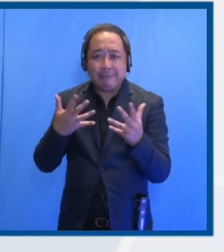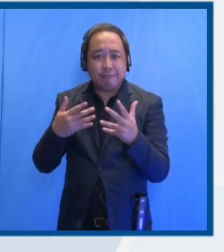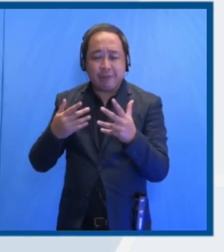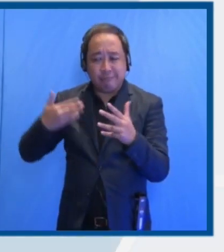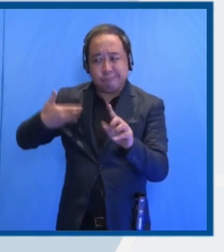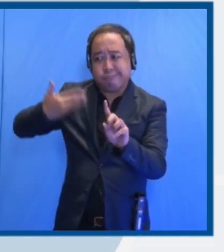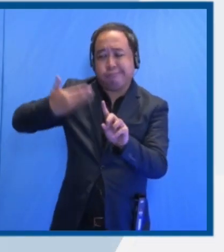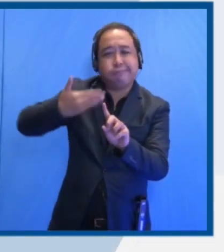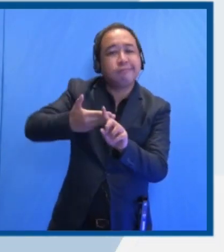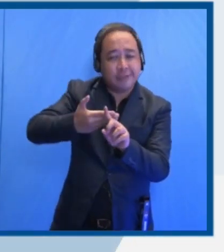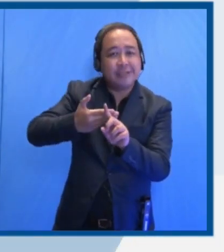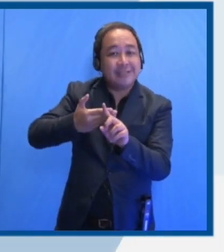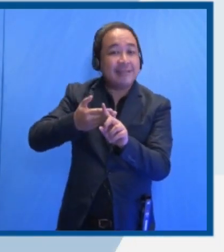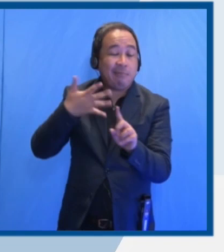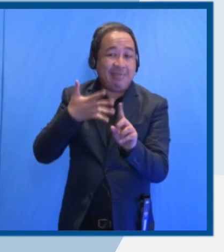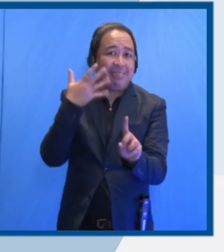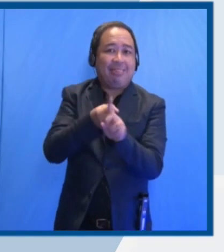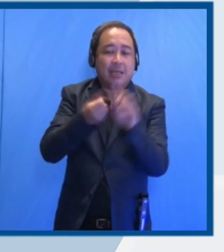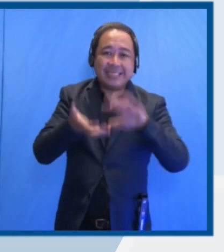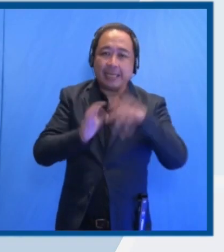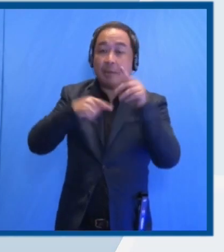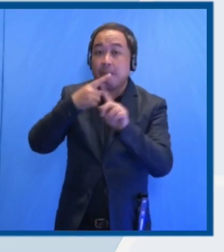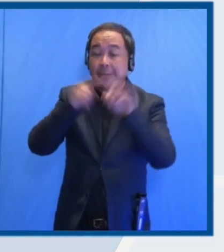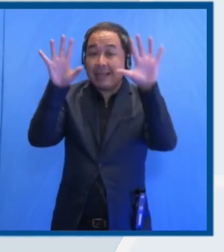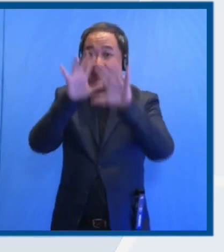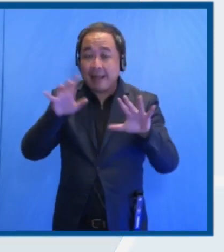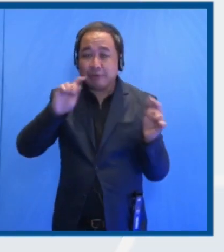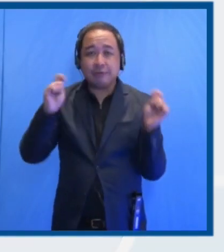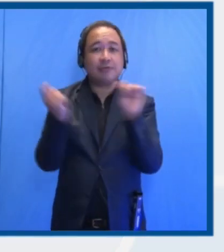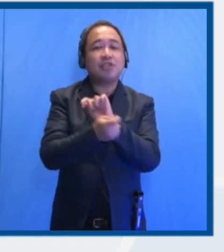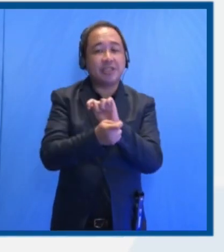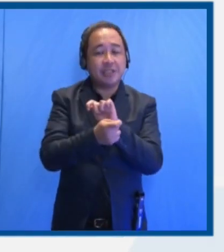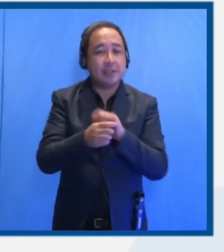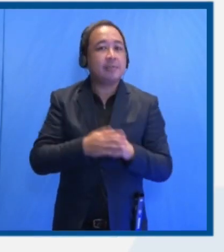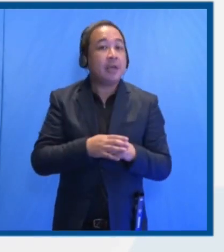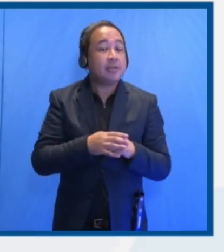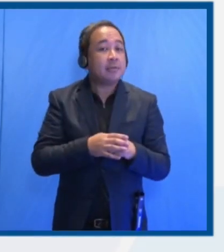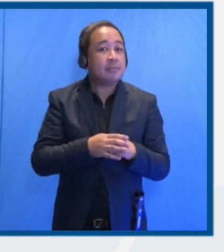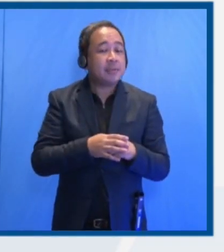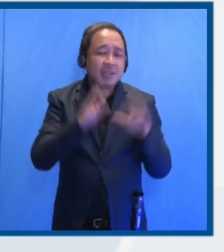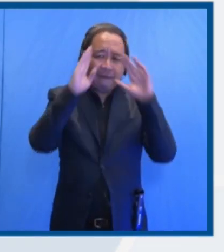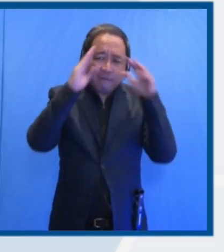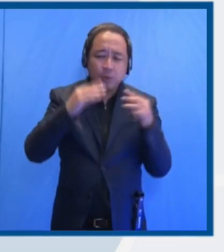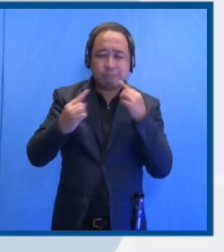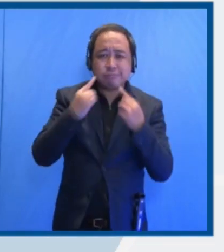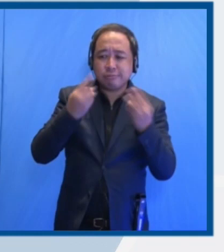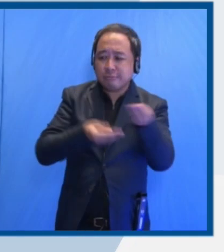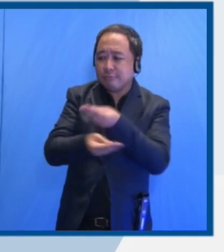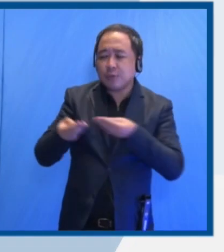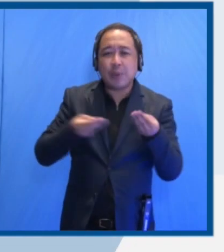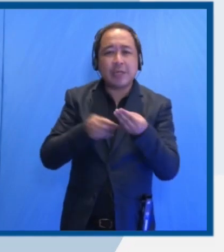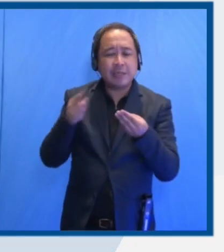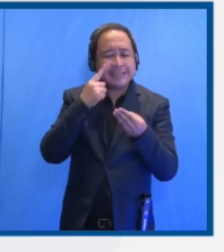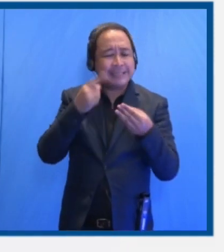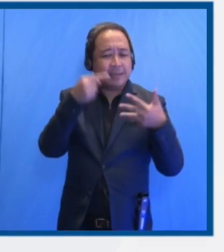climate risk. We'll be looking at mainstreaming, and we'll also be talking about some of the challenges that we